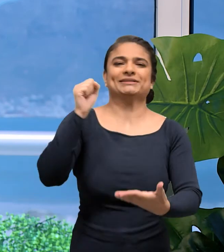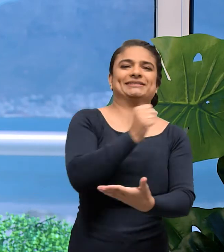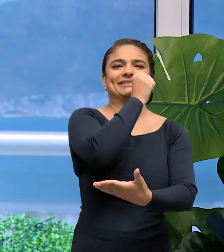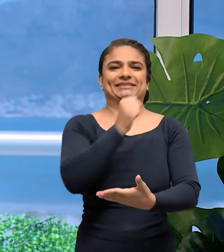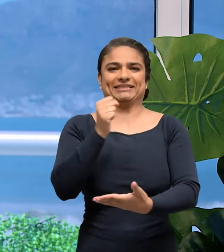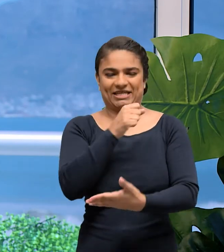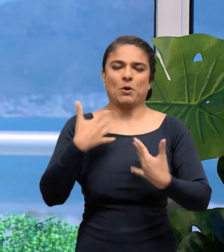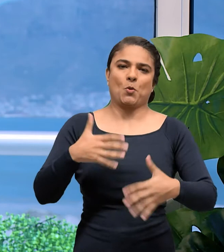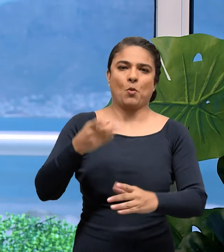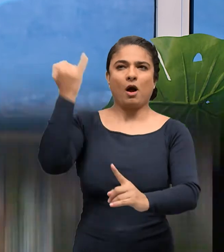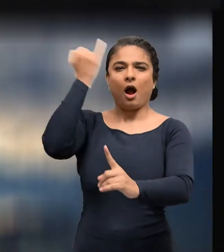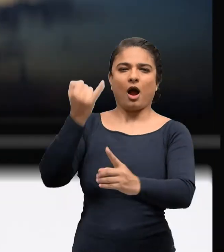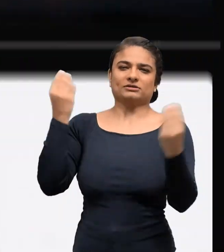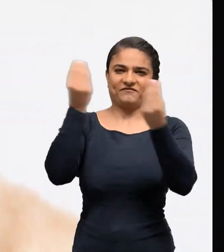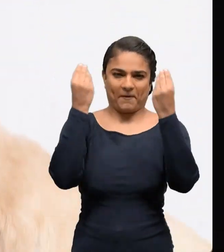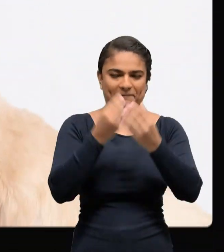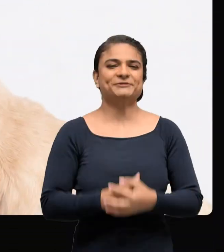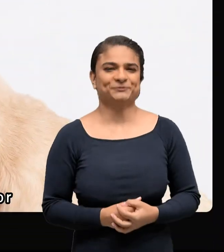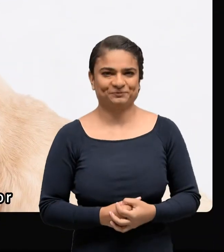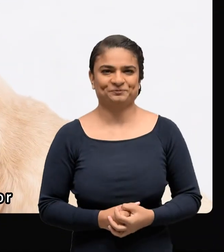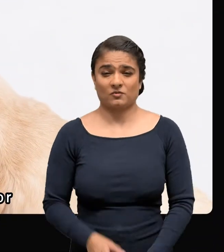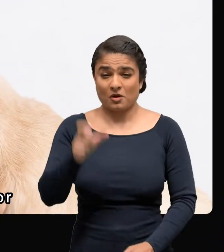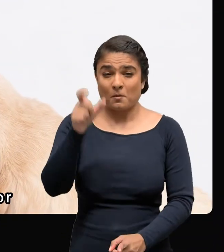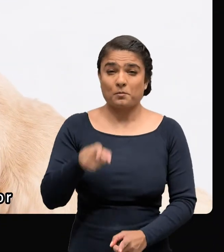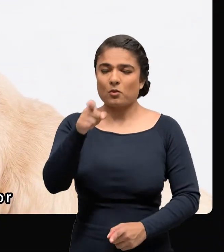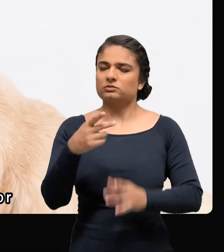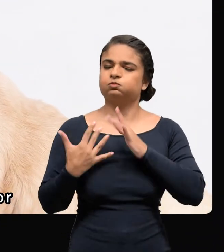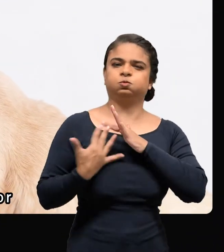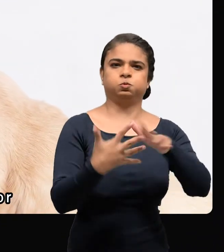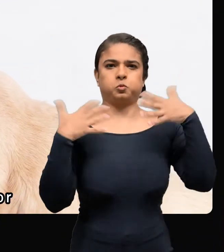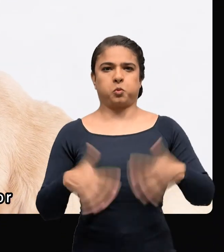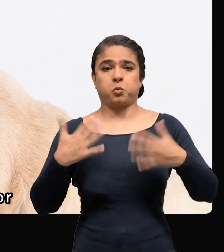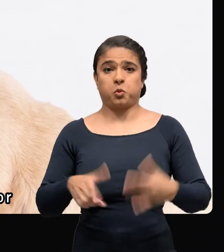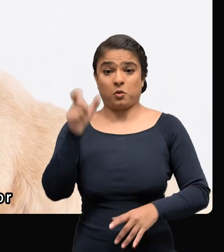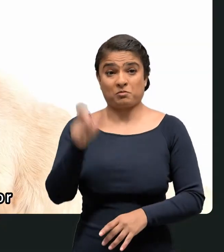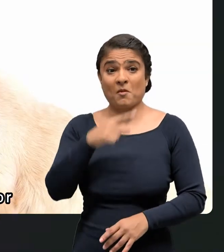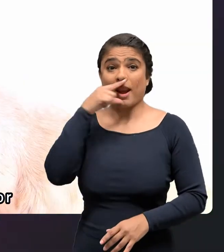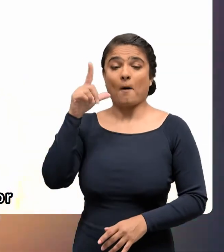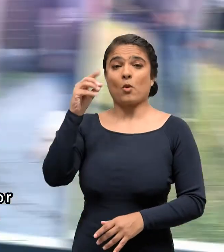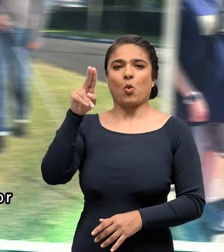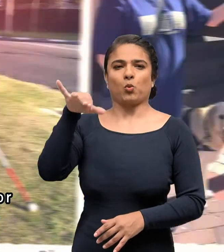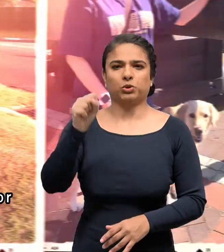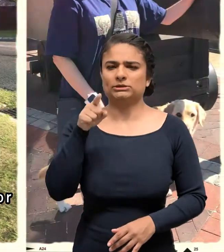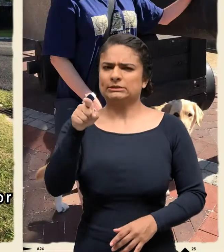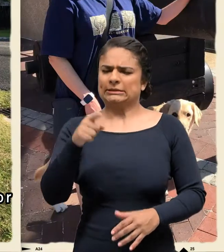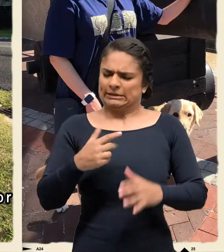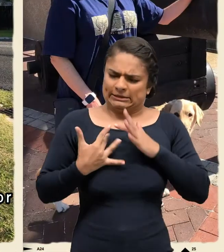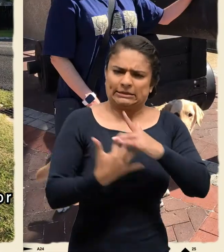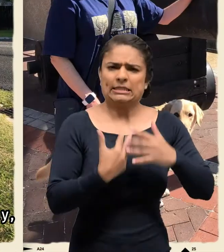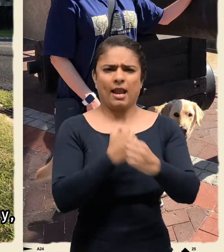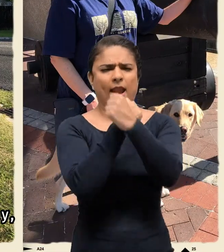Tot volgende keer, tot ziens. As an inspirational speaker and author, Lois is passionate about two